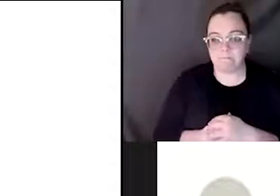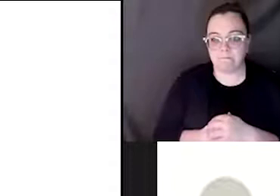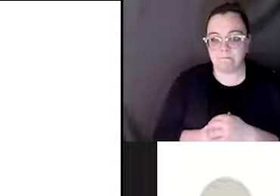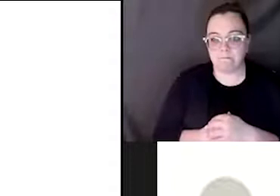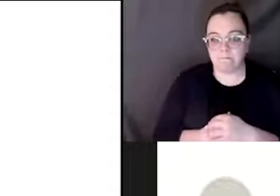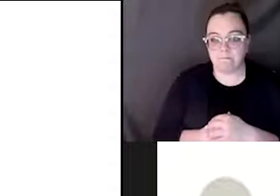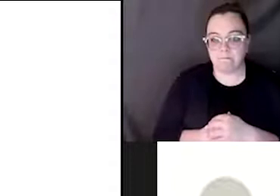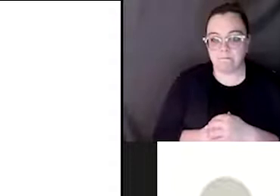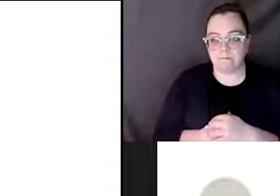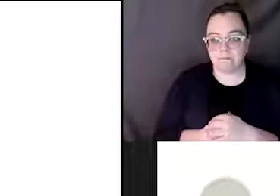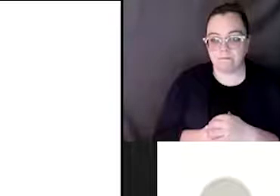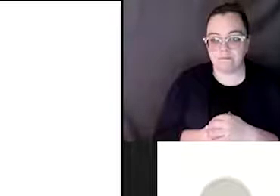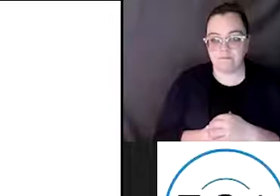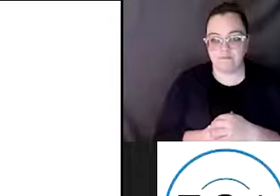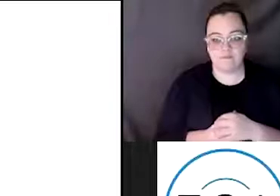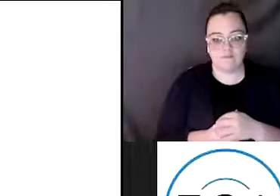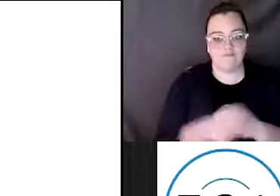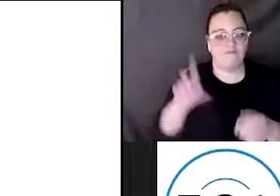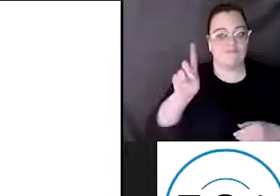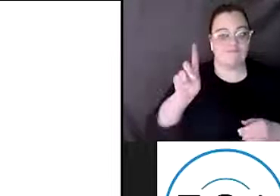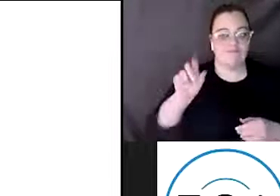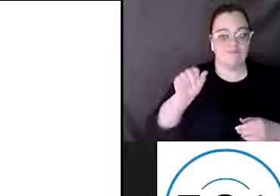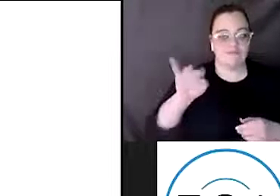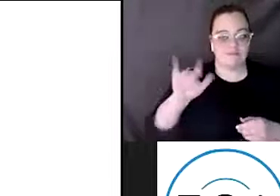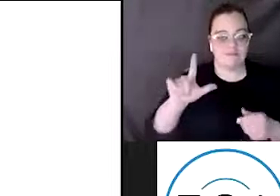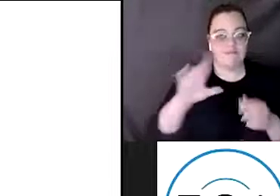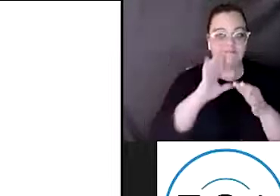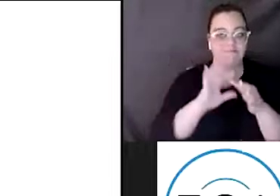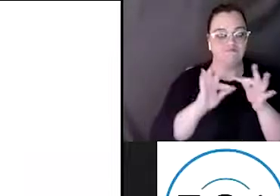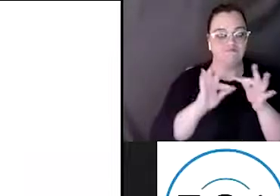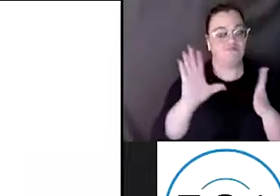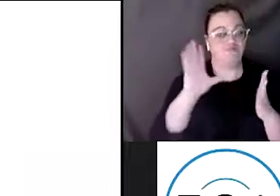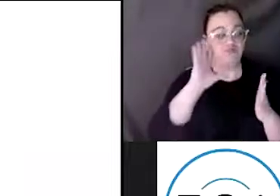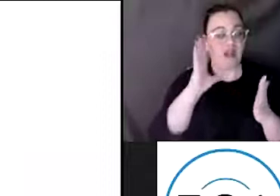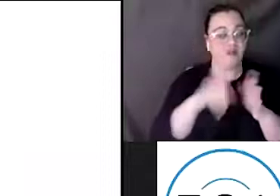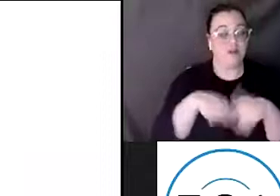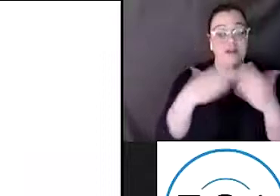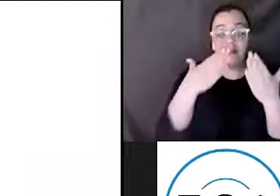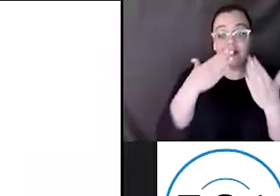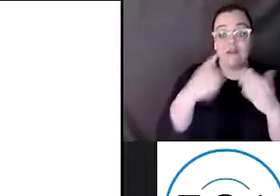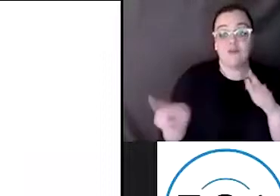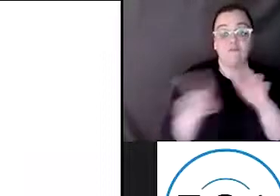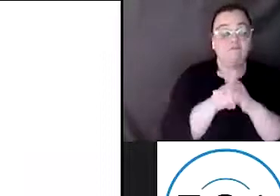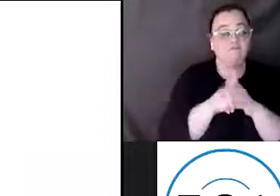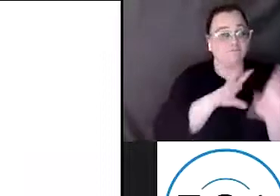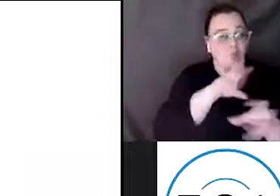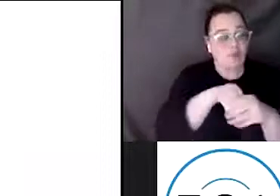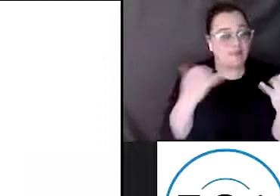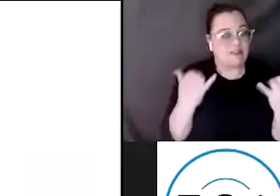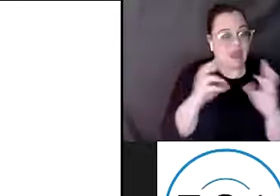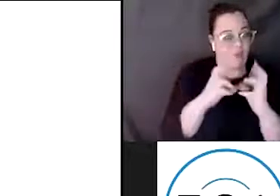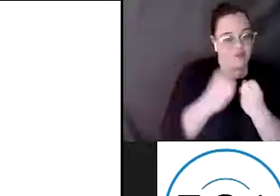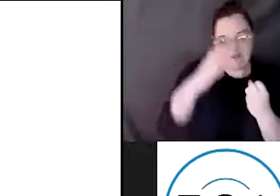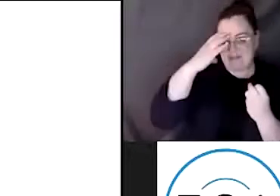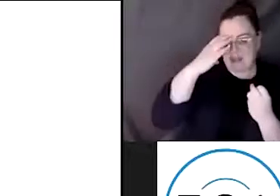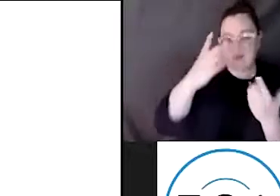Sure. Well, I'll just start off by just thanking everyone for taking the time to participate in today's workshop. I know a lot of folks have